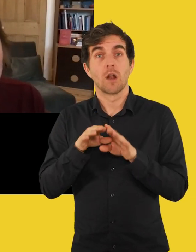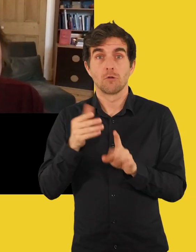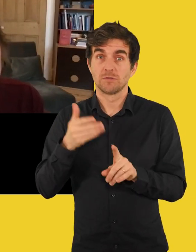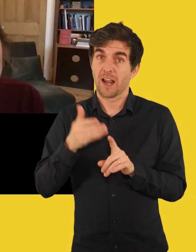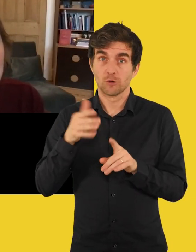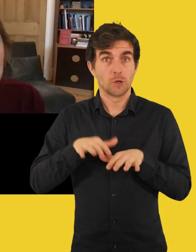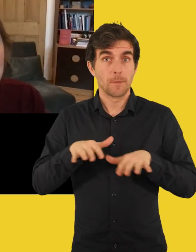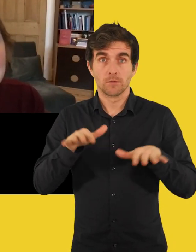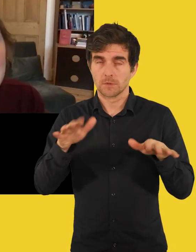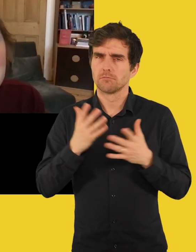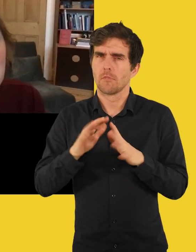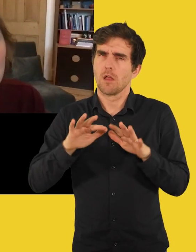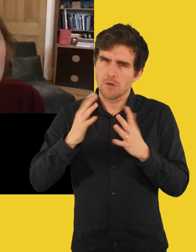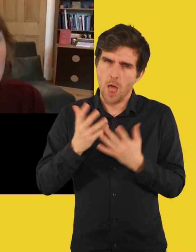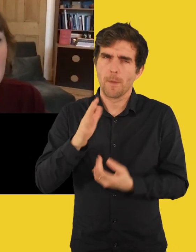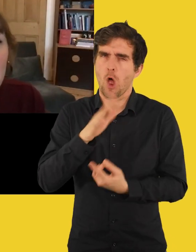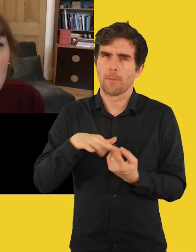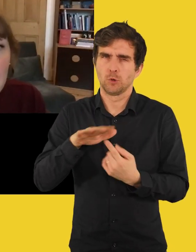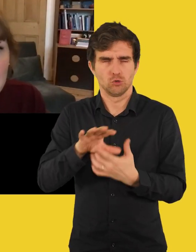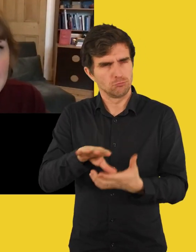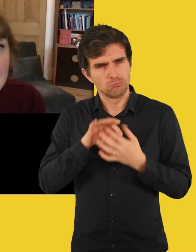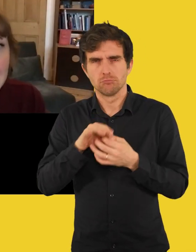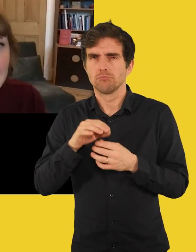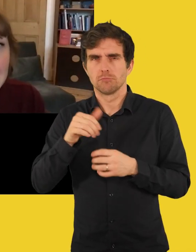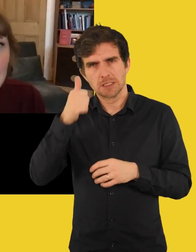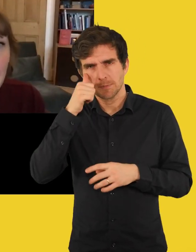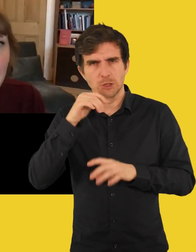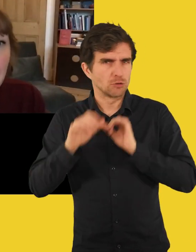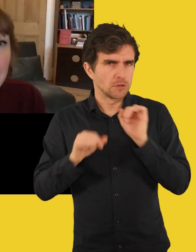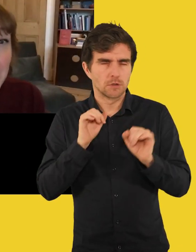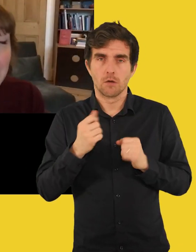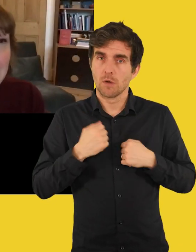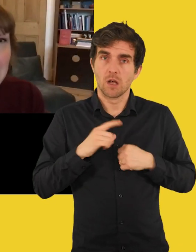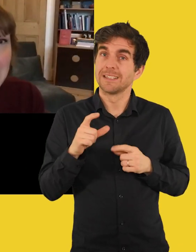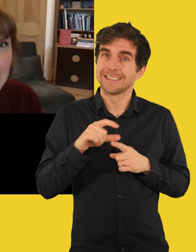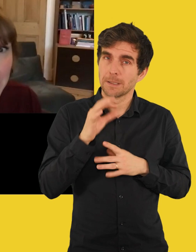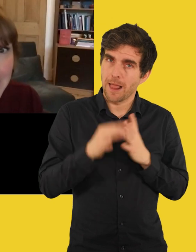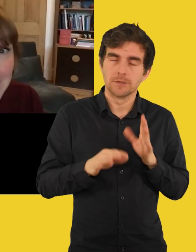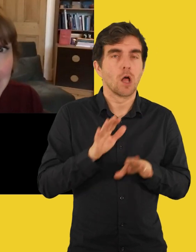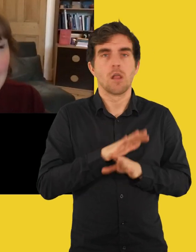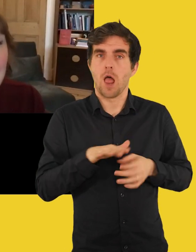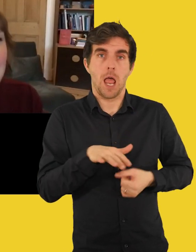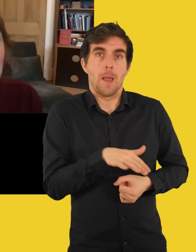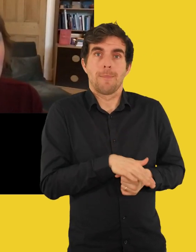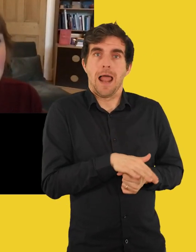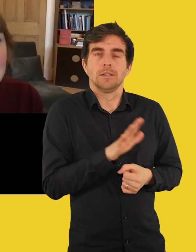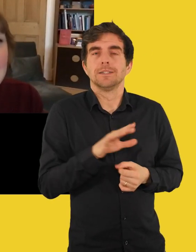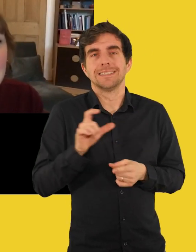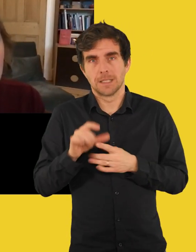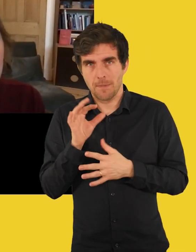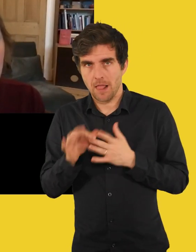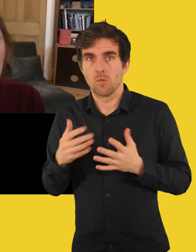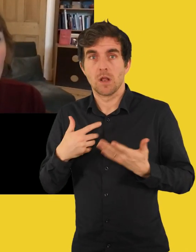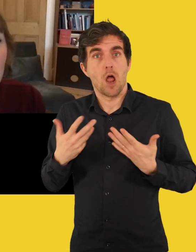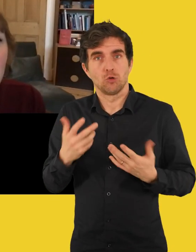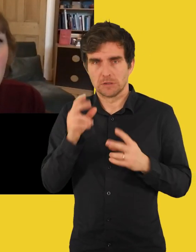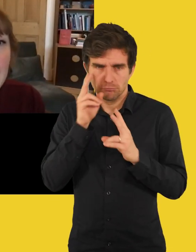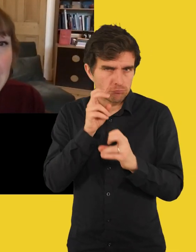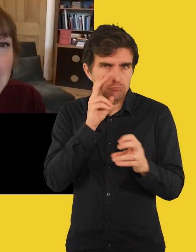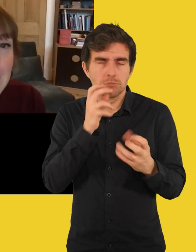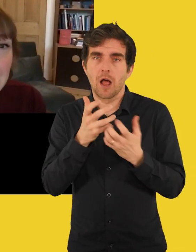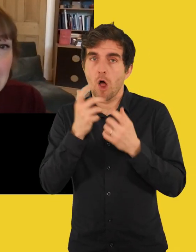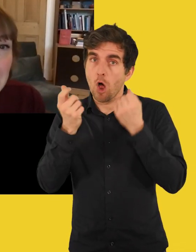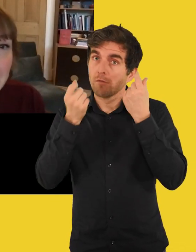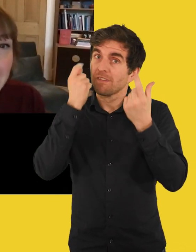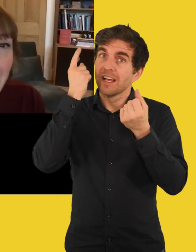Universal Recognition Movement, and we're a global community connected by our experience of disability rather than place. We are